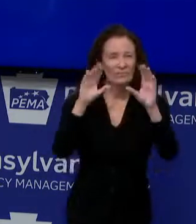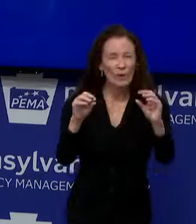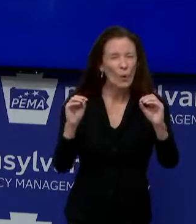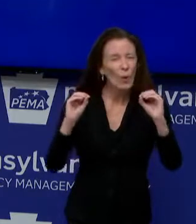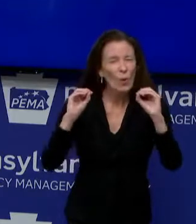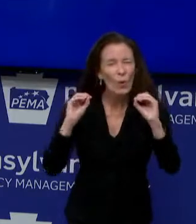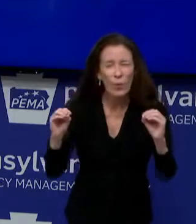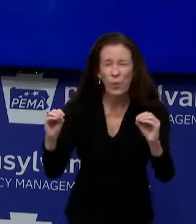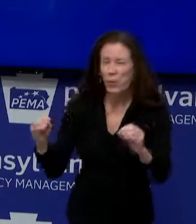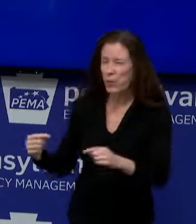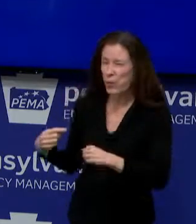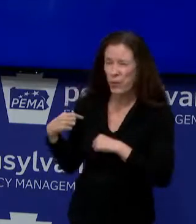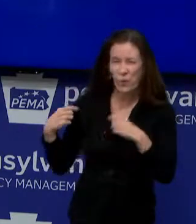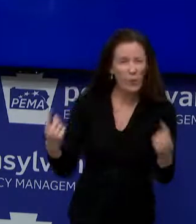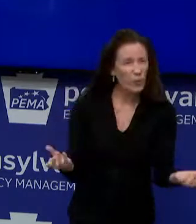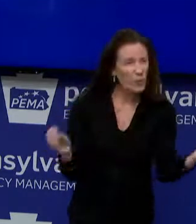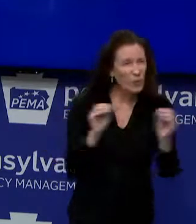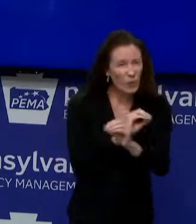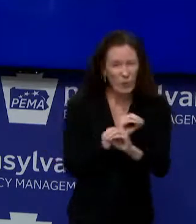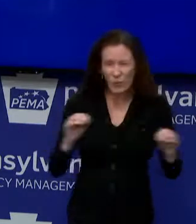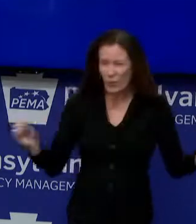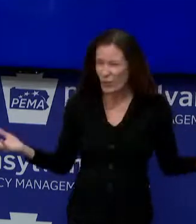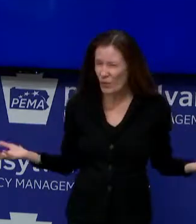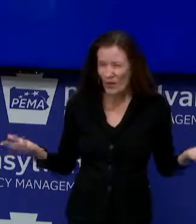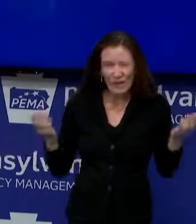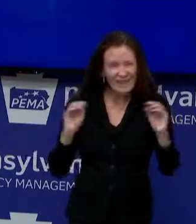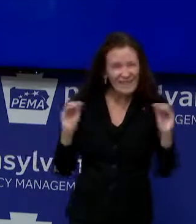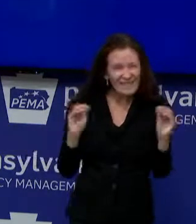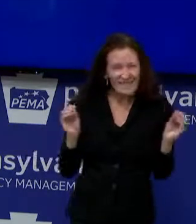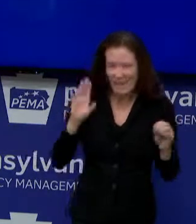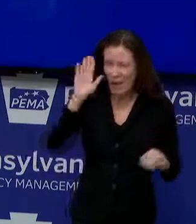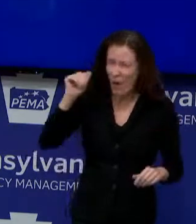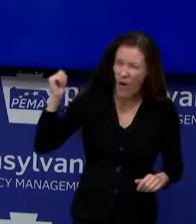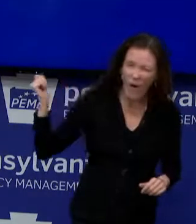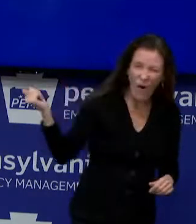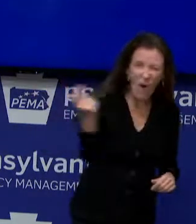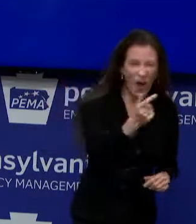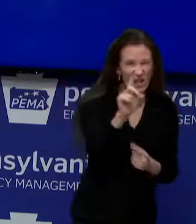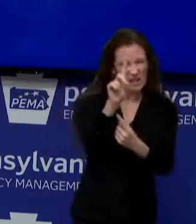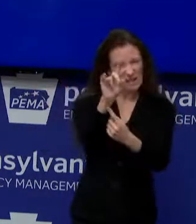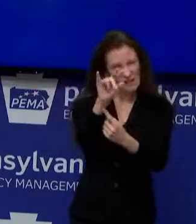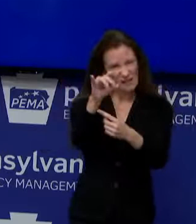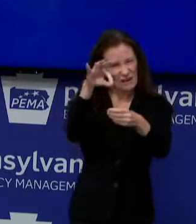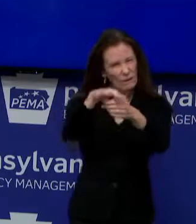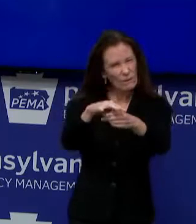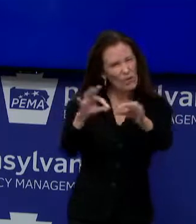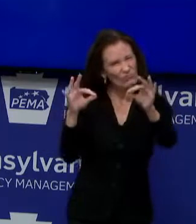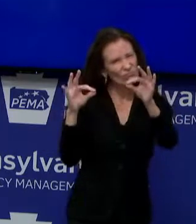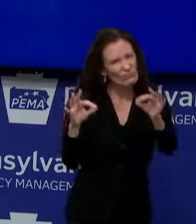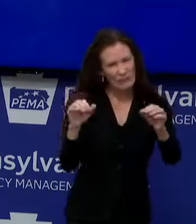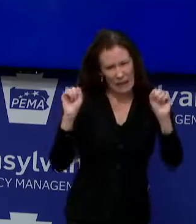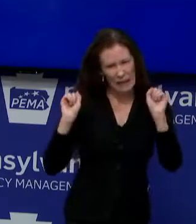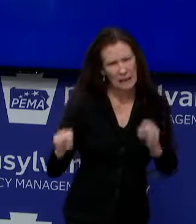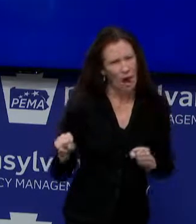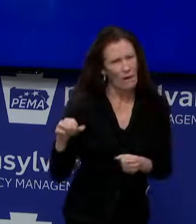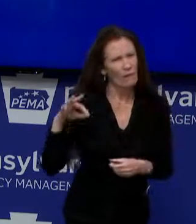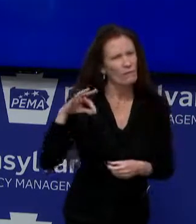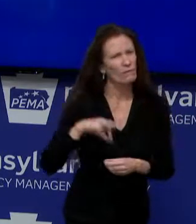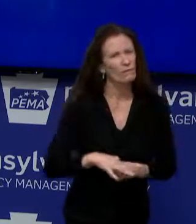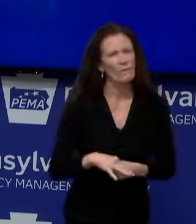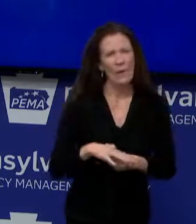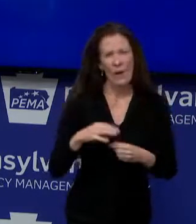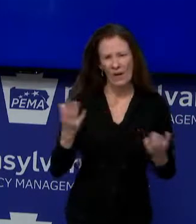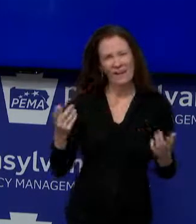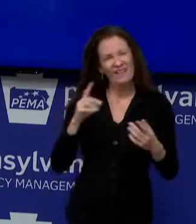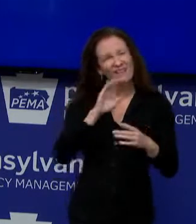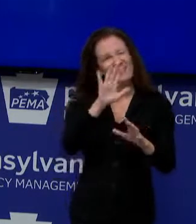Philadelphia. At the heart of our electoral system is the faith Americans have in the integrity